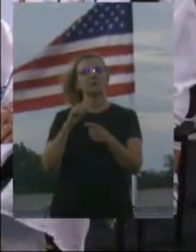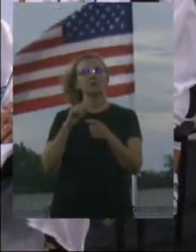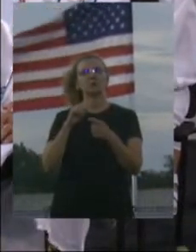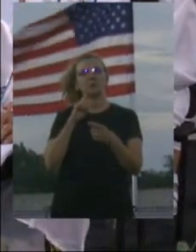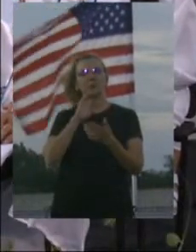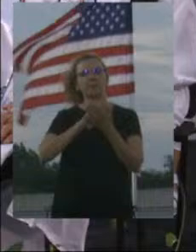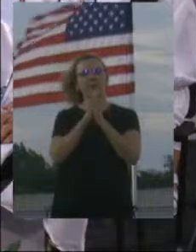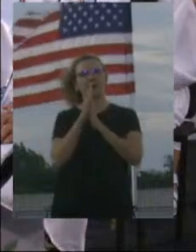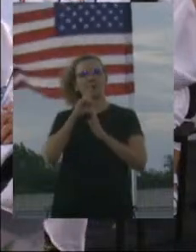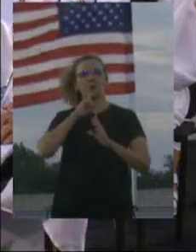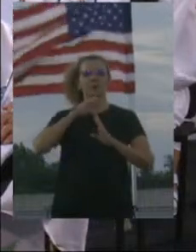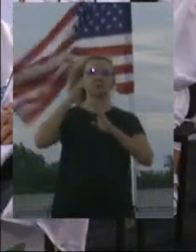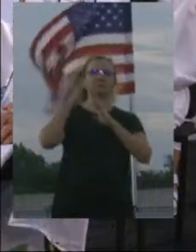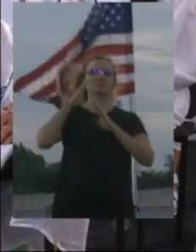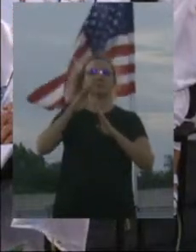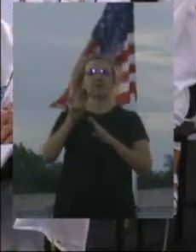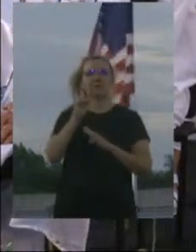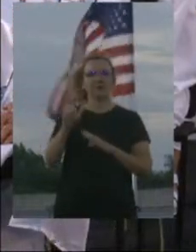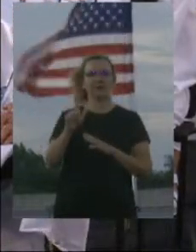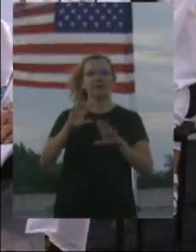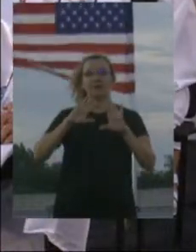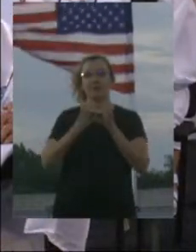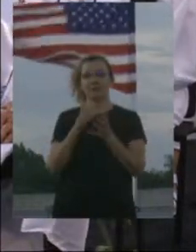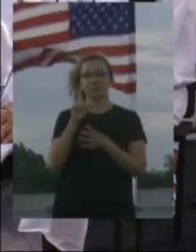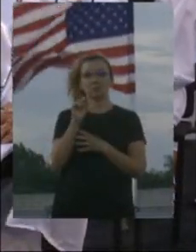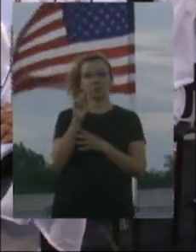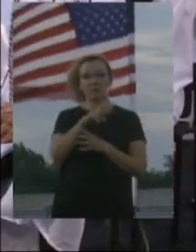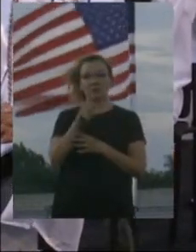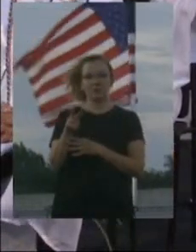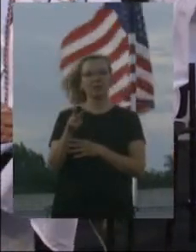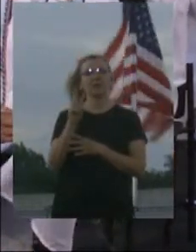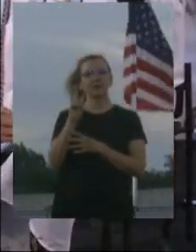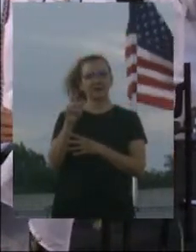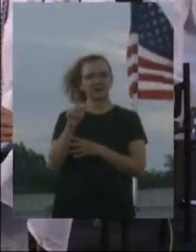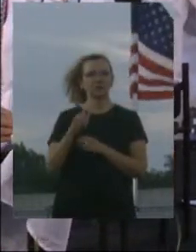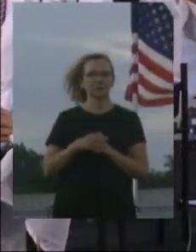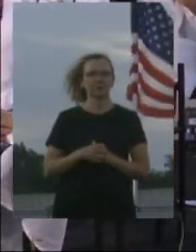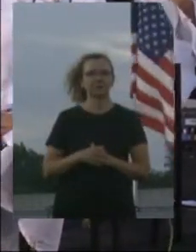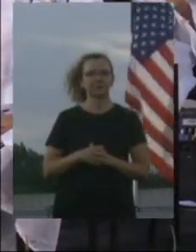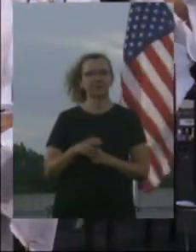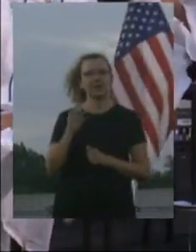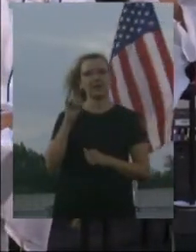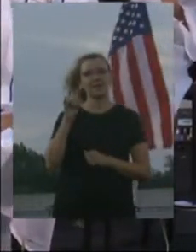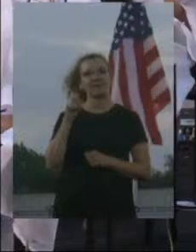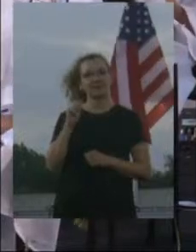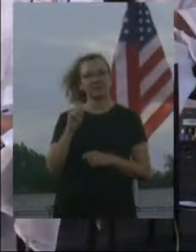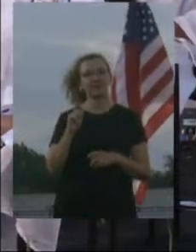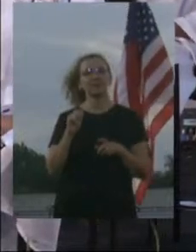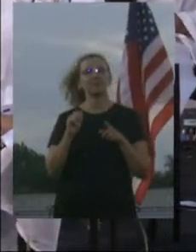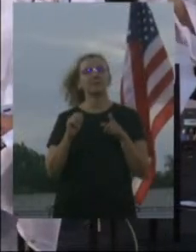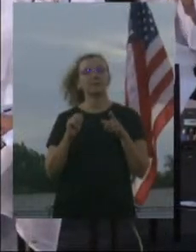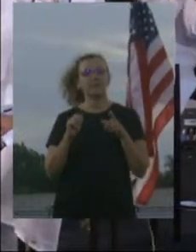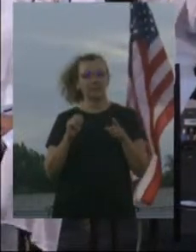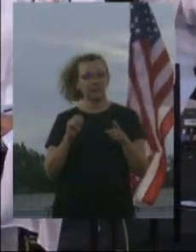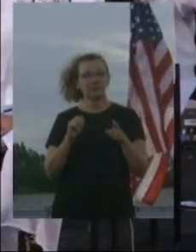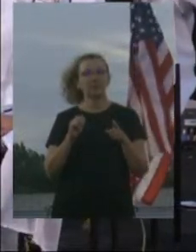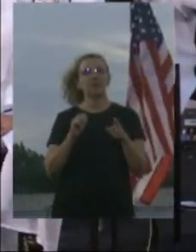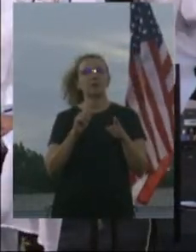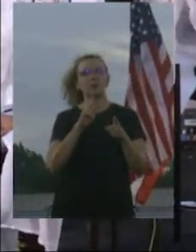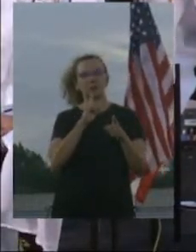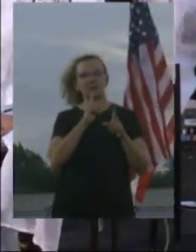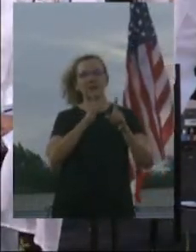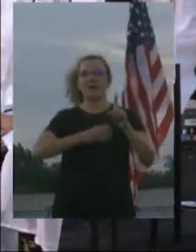of Brackenridge High School's class of 2022 valedictorian. Aiden is not only committed to his